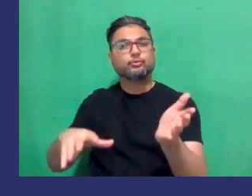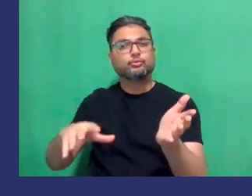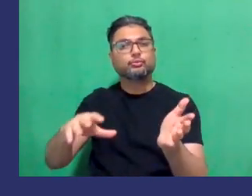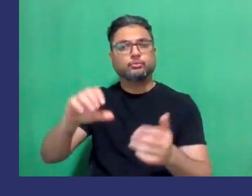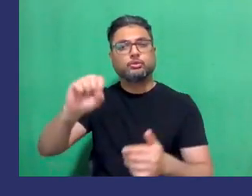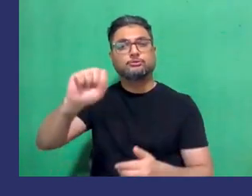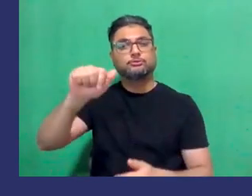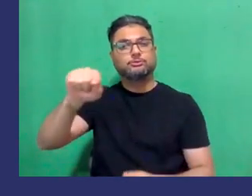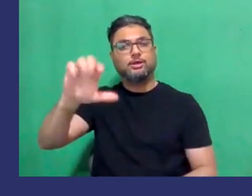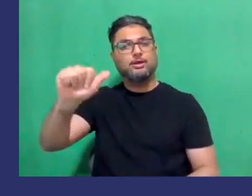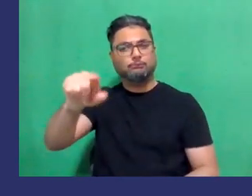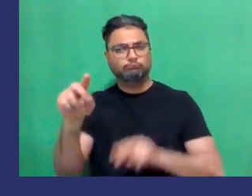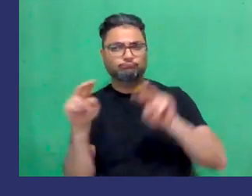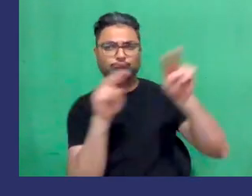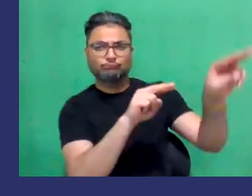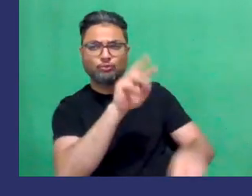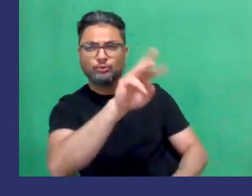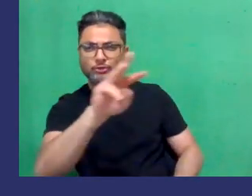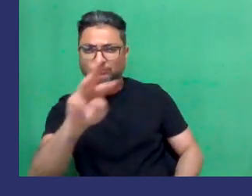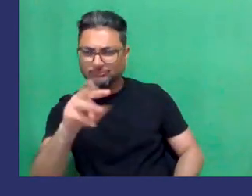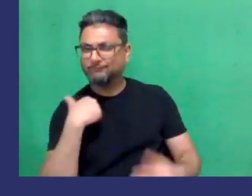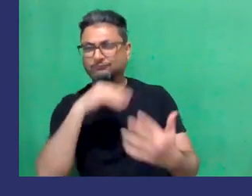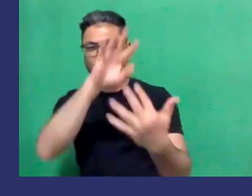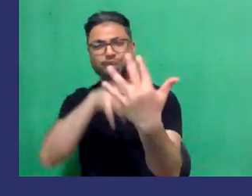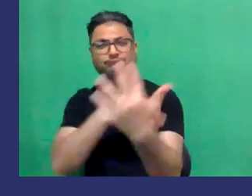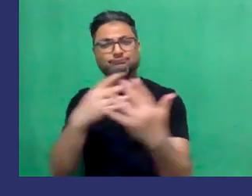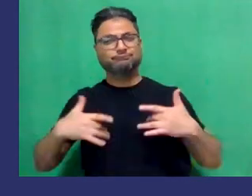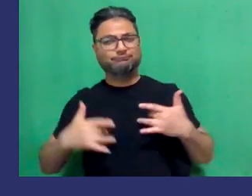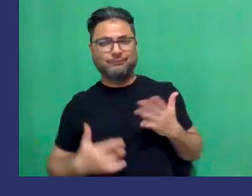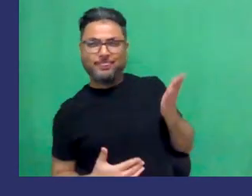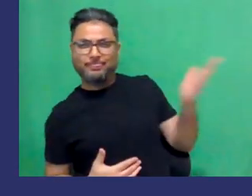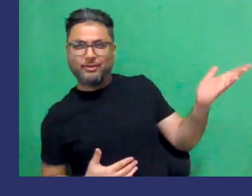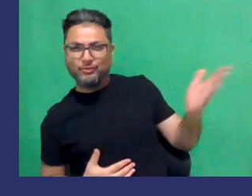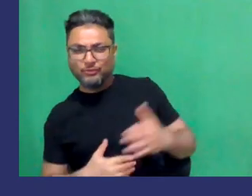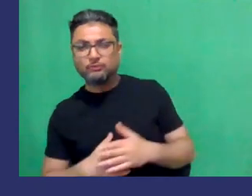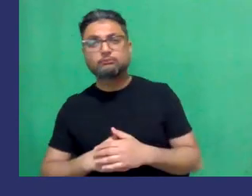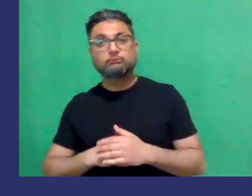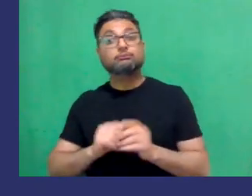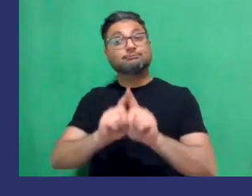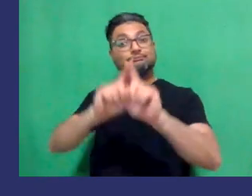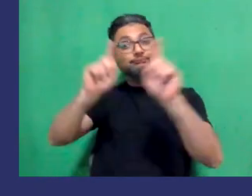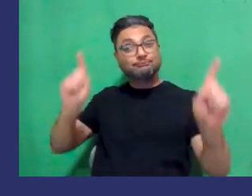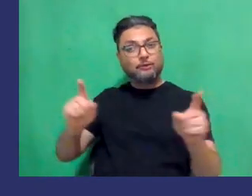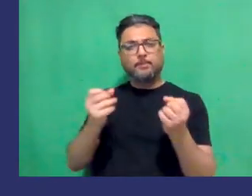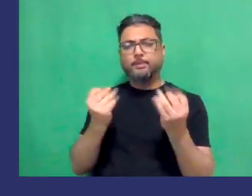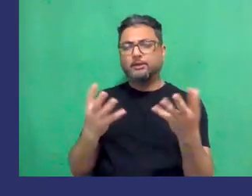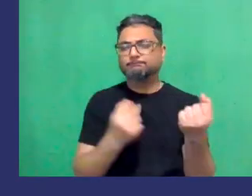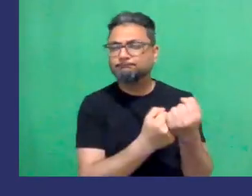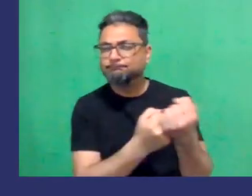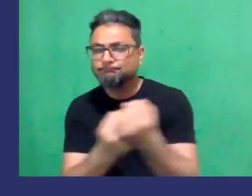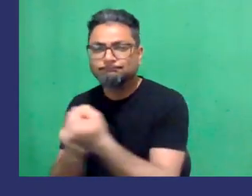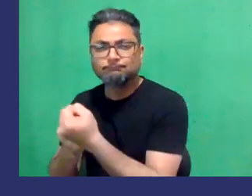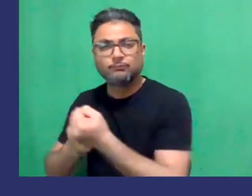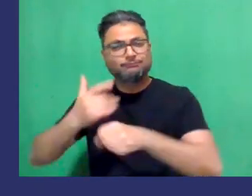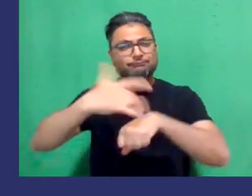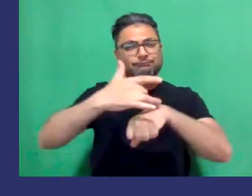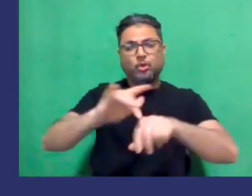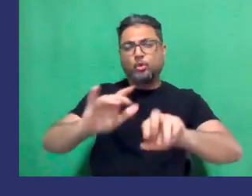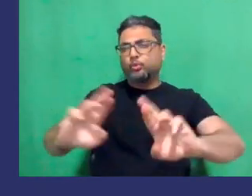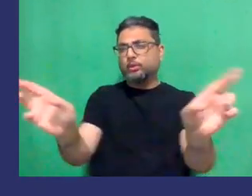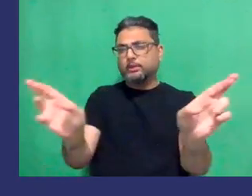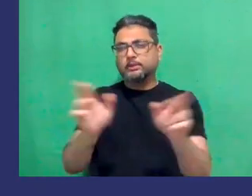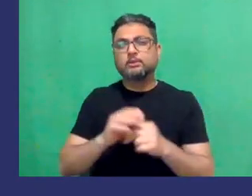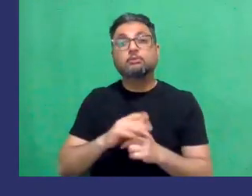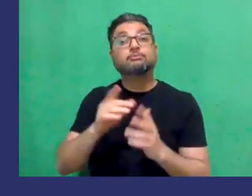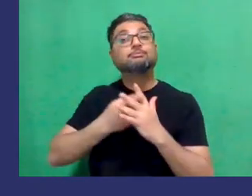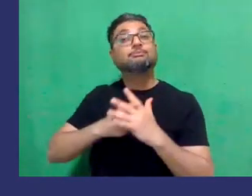Student Association hasn't let social distance slow us down. We have got lots of support programs available for you while we navigate another term away from